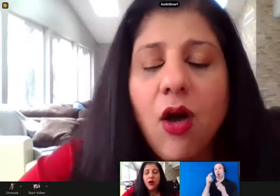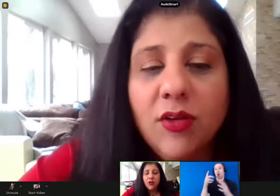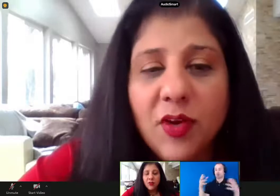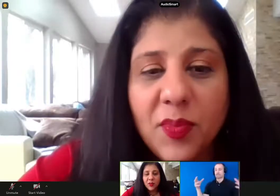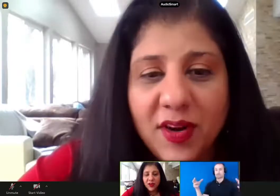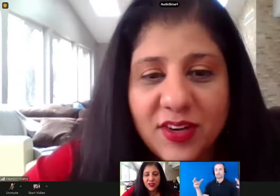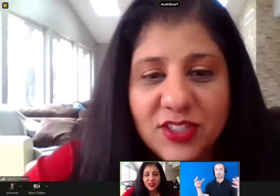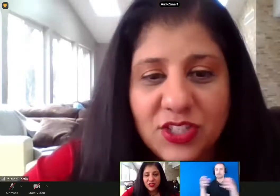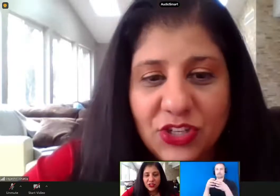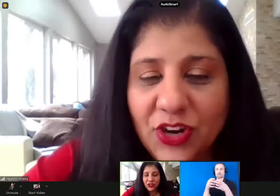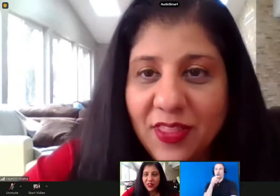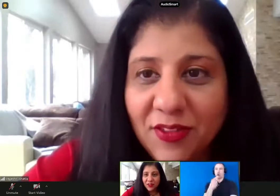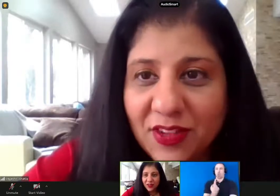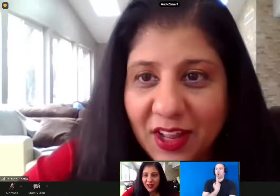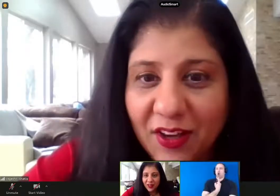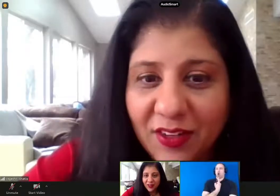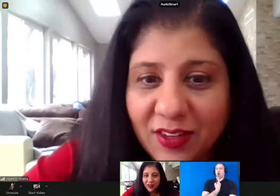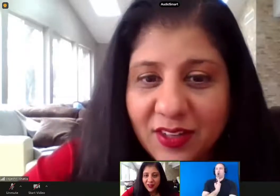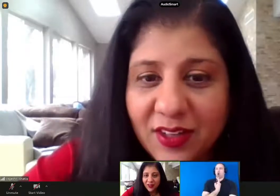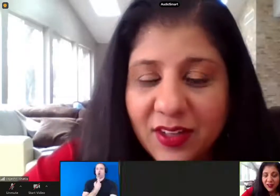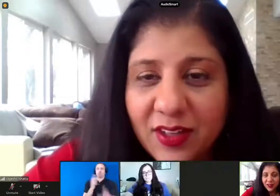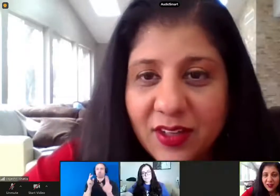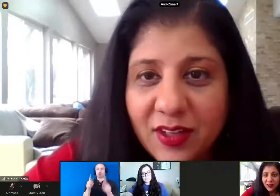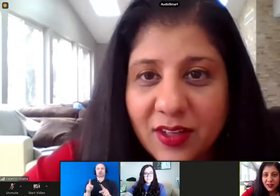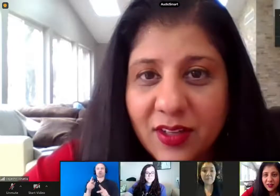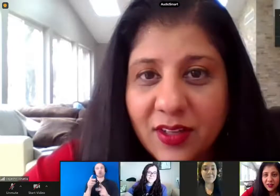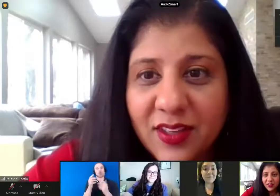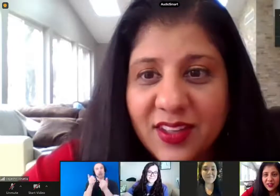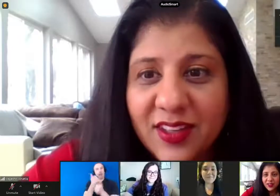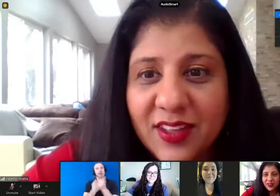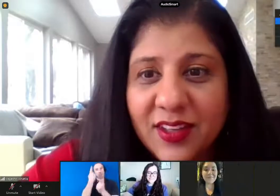like all of our partners to turn on their video.